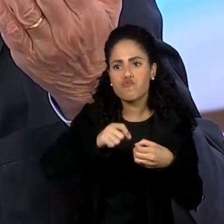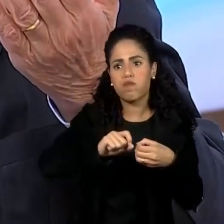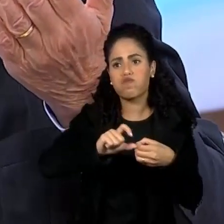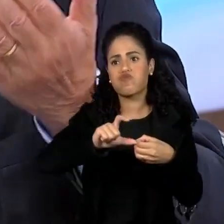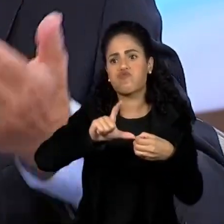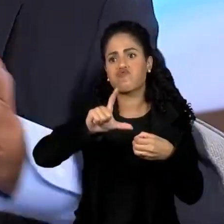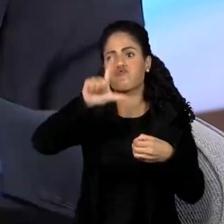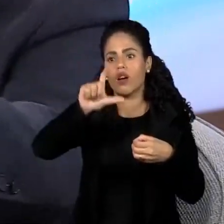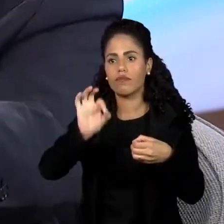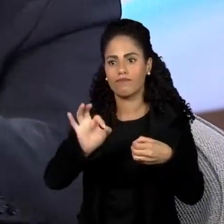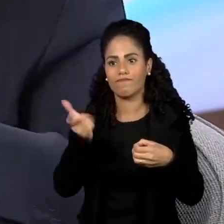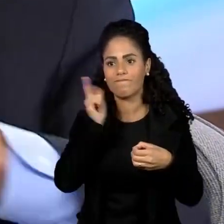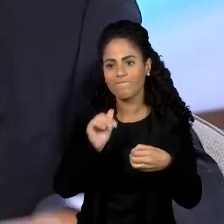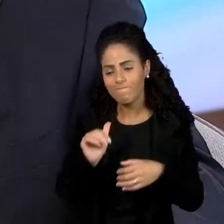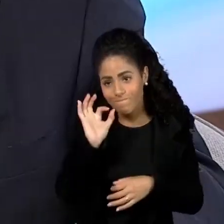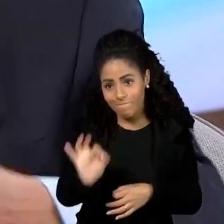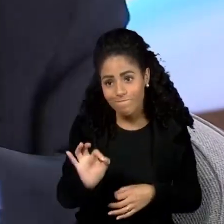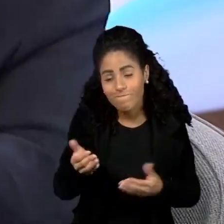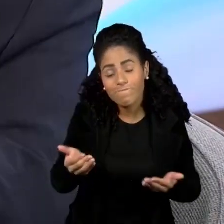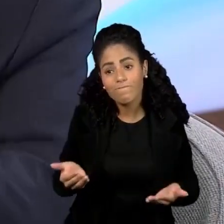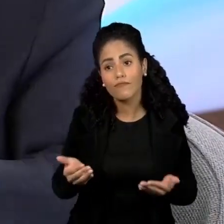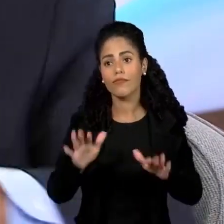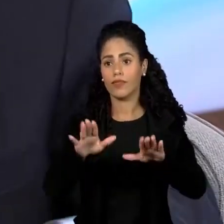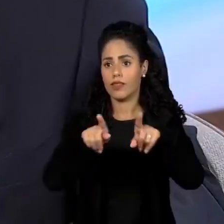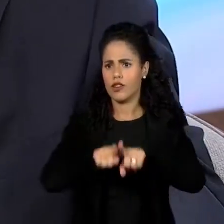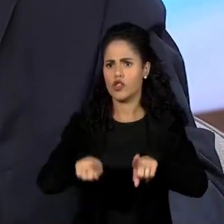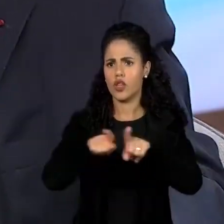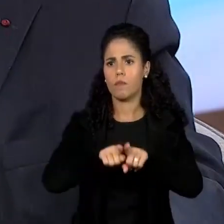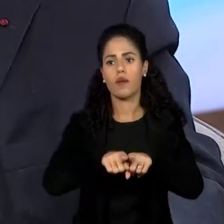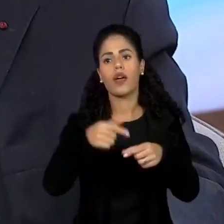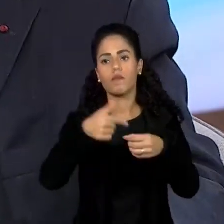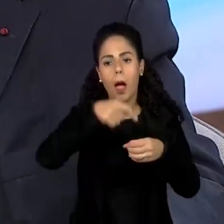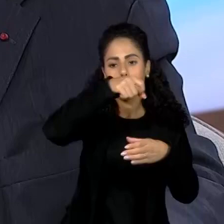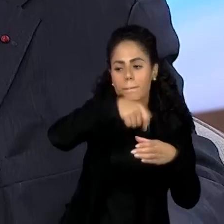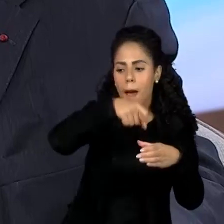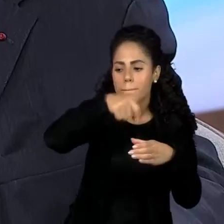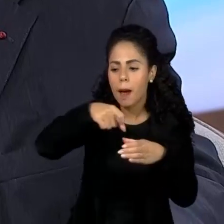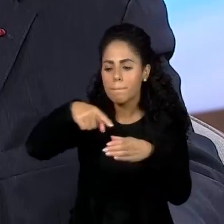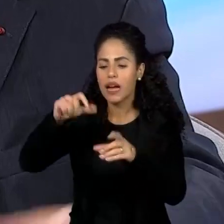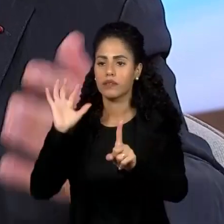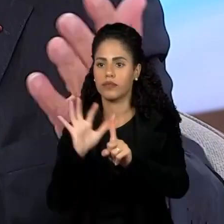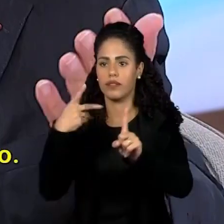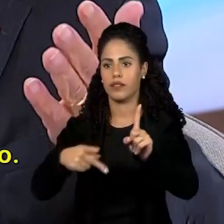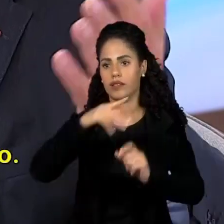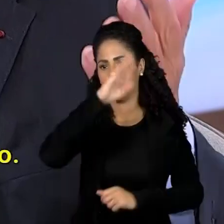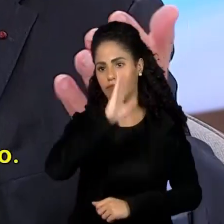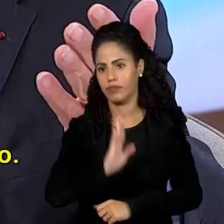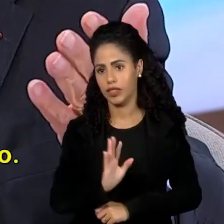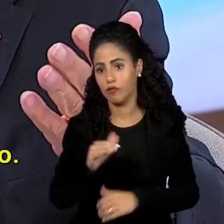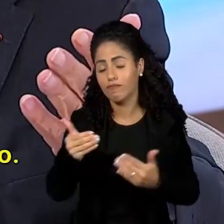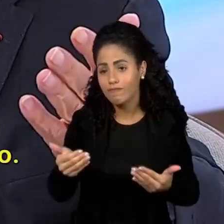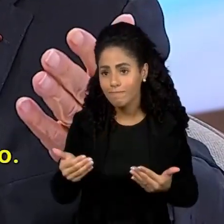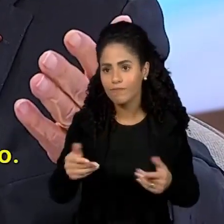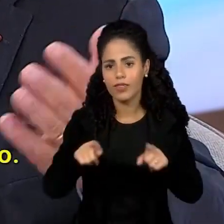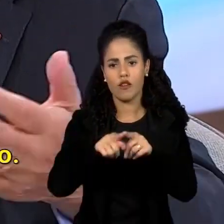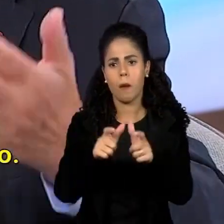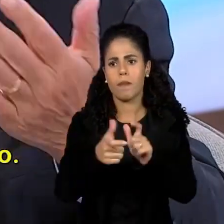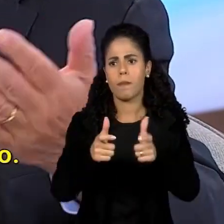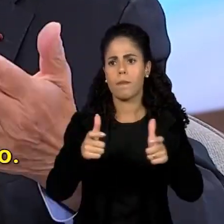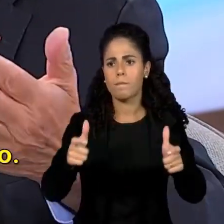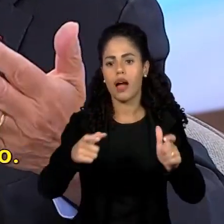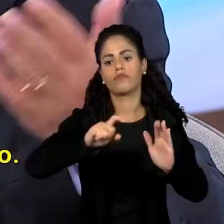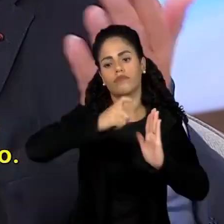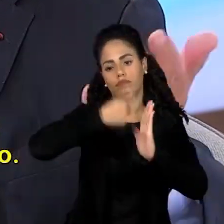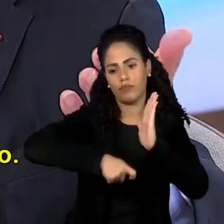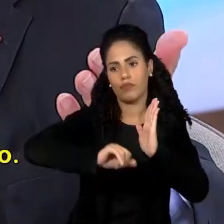oil prices up, fertilizer prices, which affected Brazil, up. Does raising interest rates solve